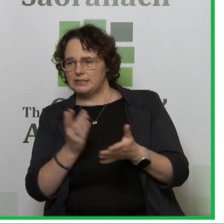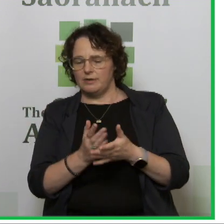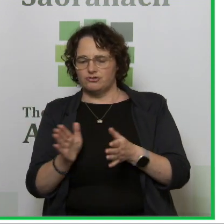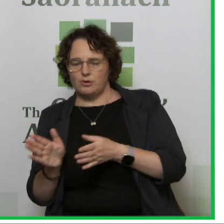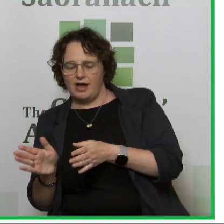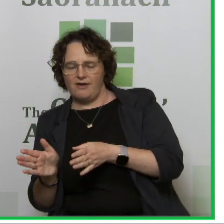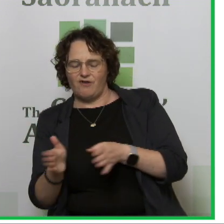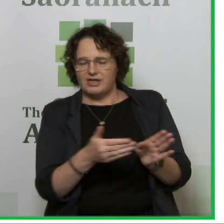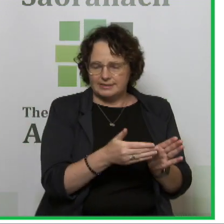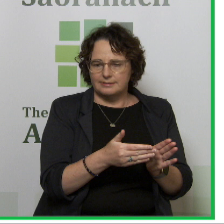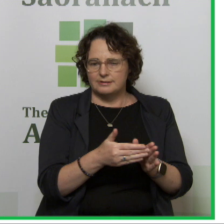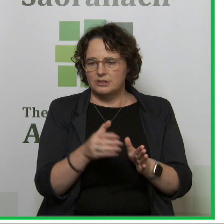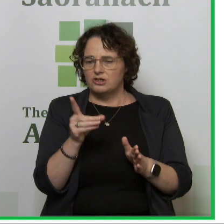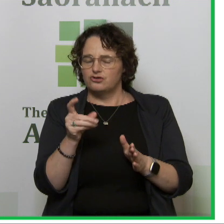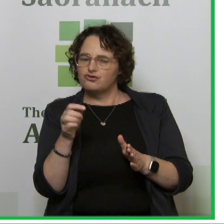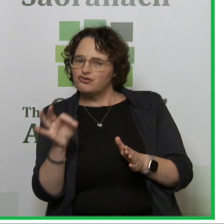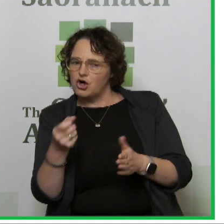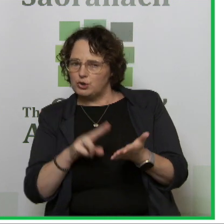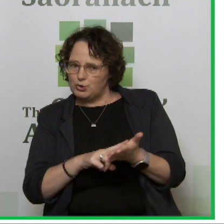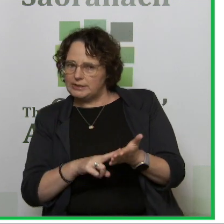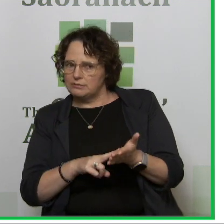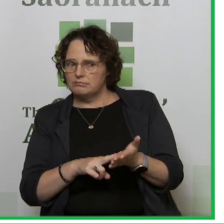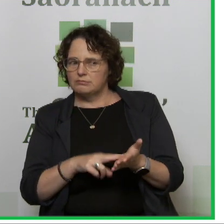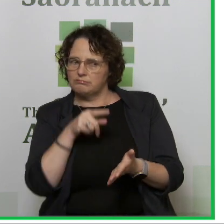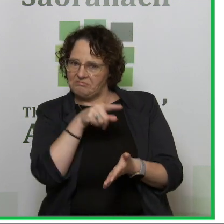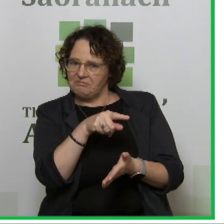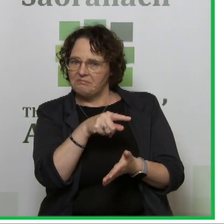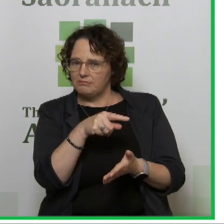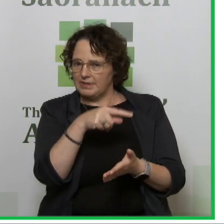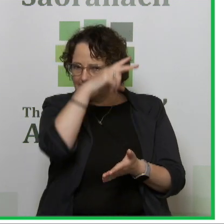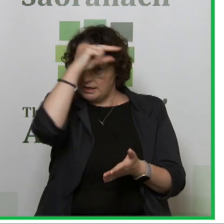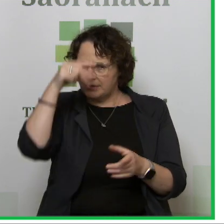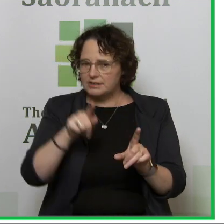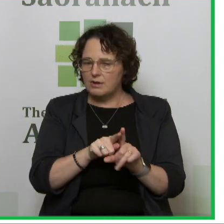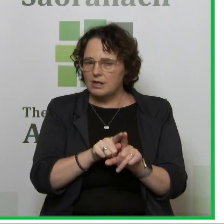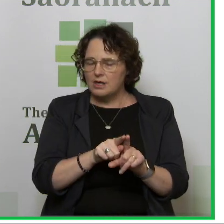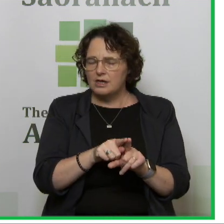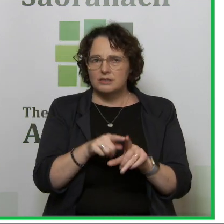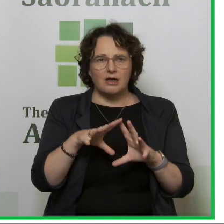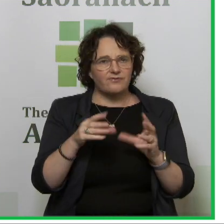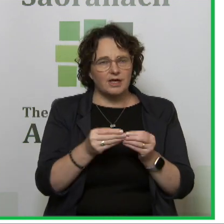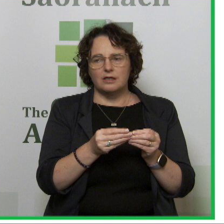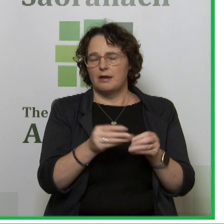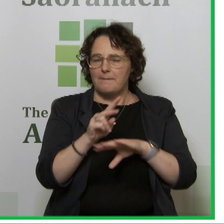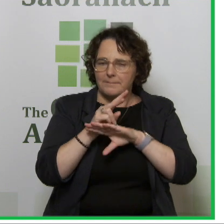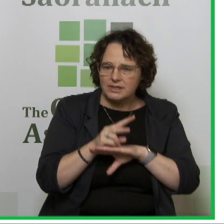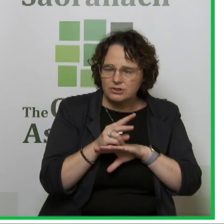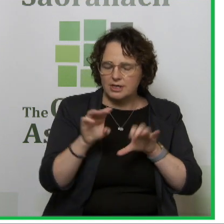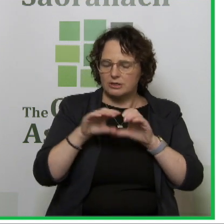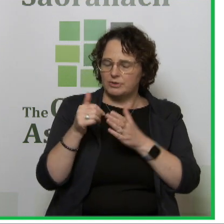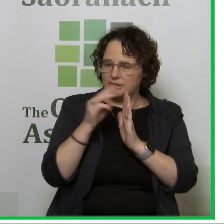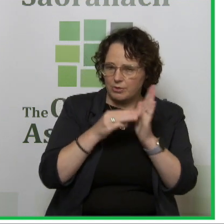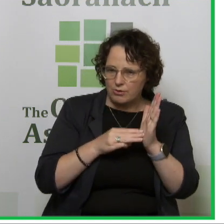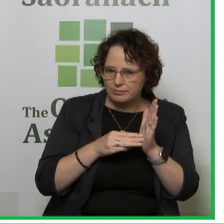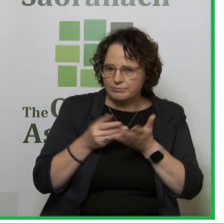use is a great example that is there. So everything from mentoring, community